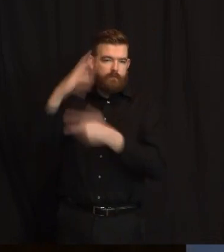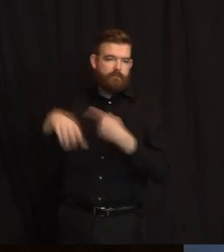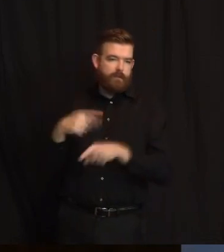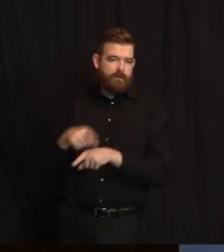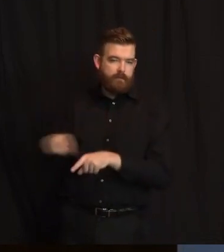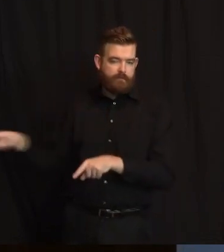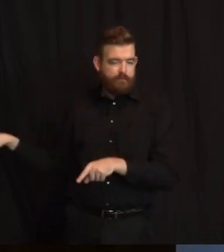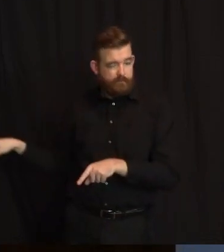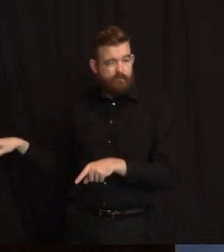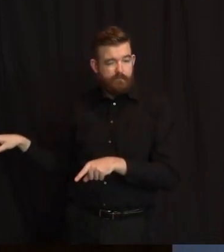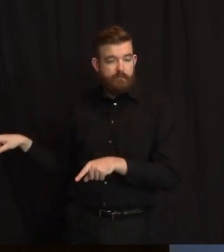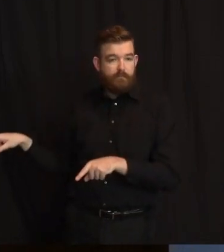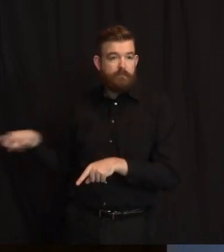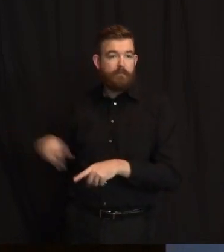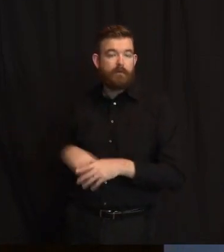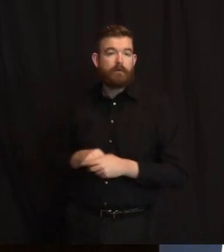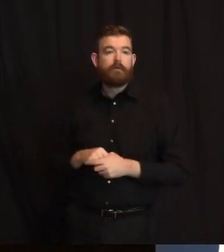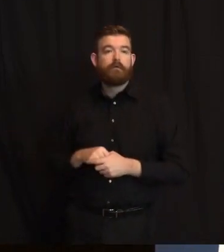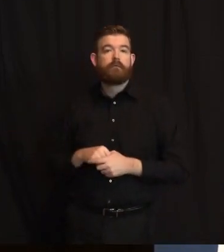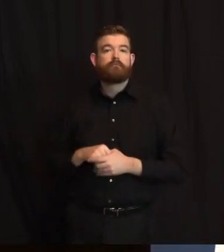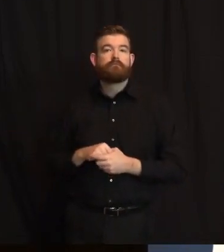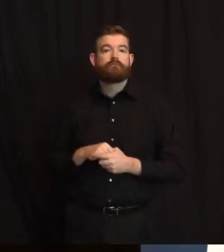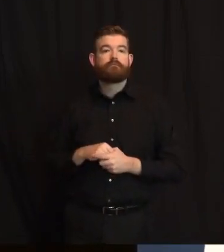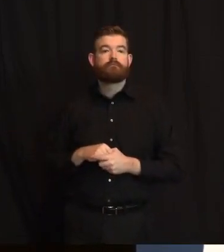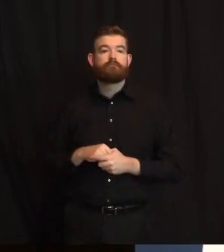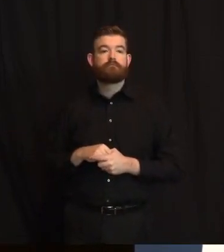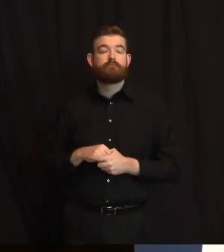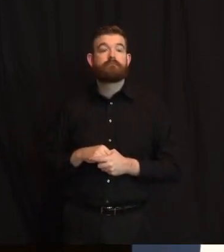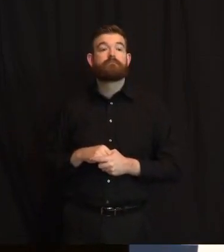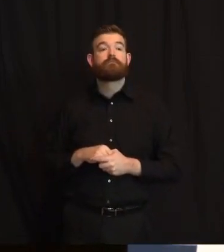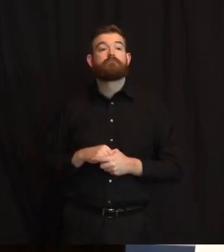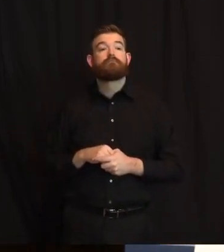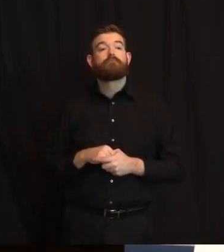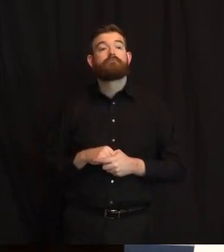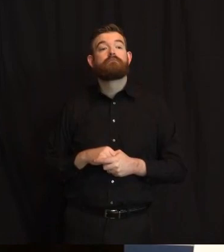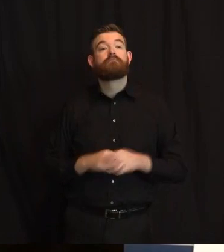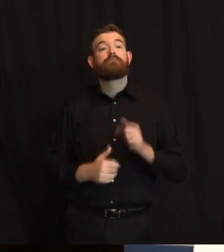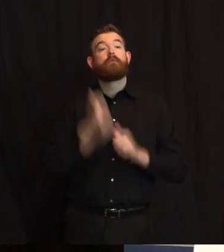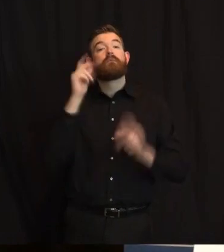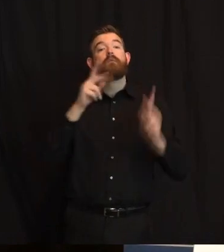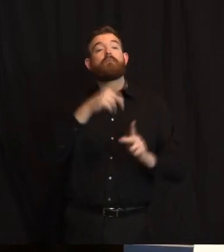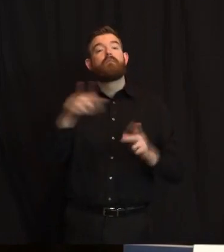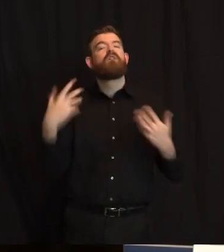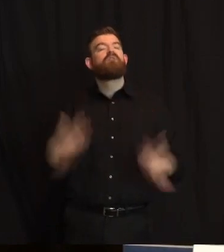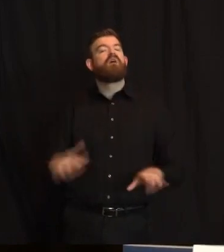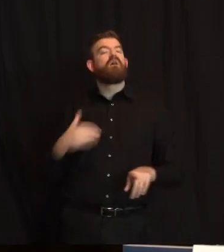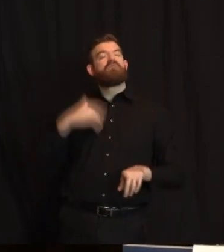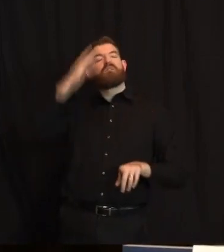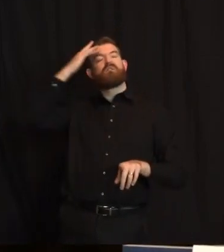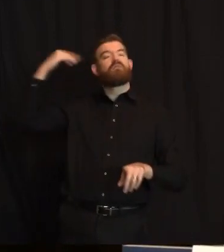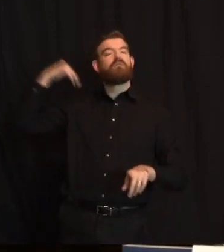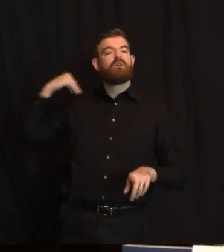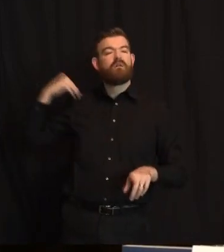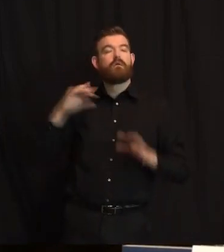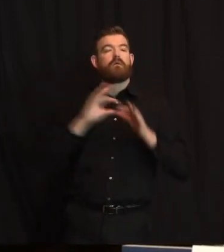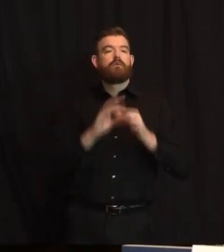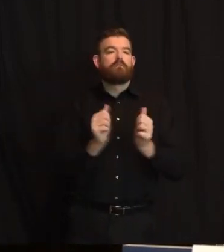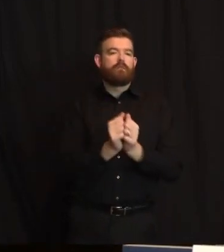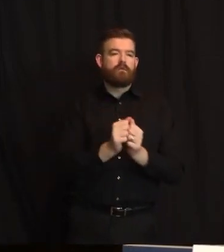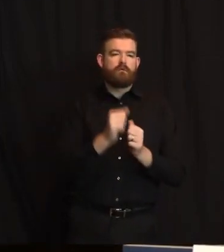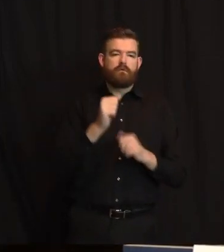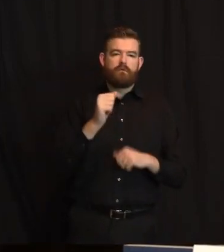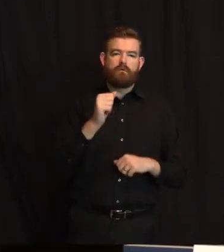of the people that we're seeing out there, their underlying conditions related to cardiovascular disease. And part of the reasons for that is because hypertension counts as a